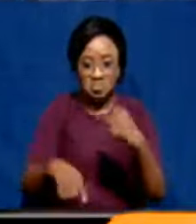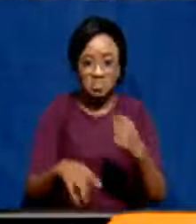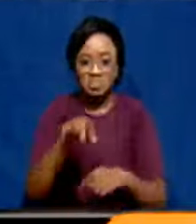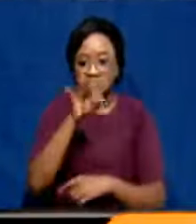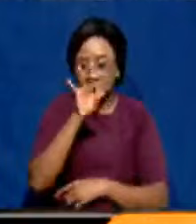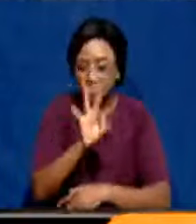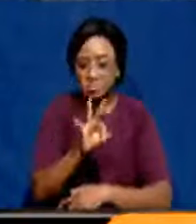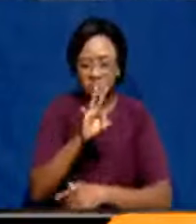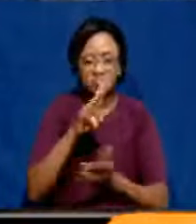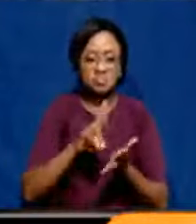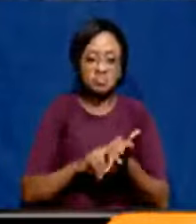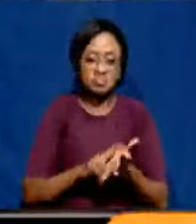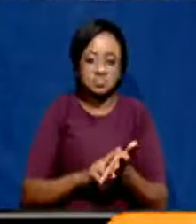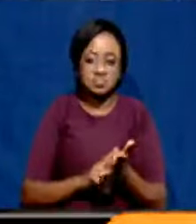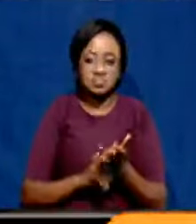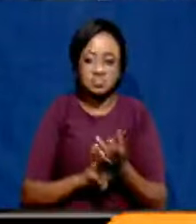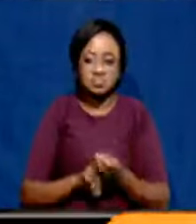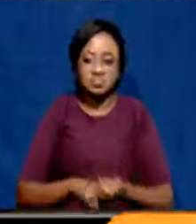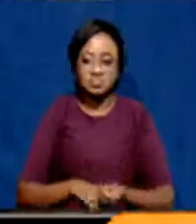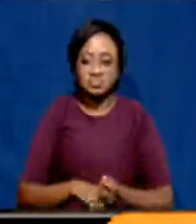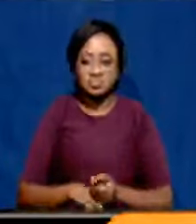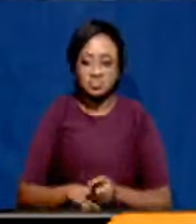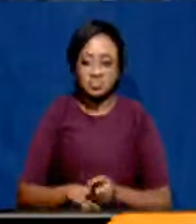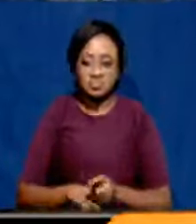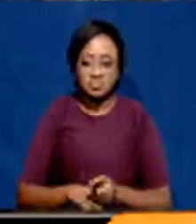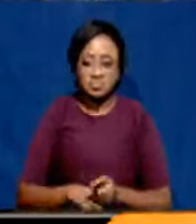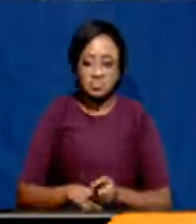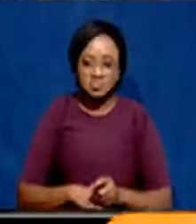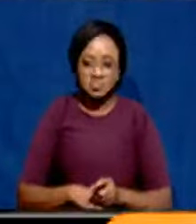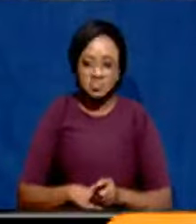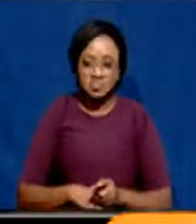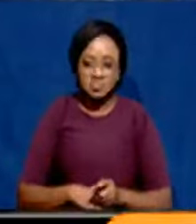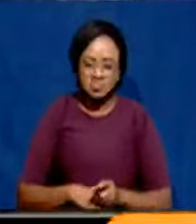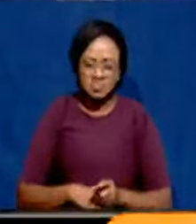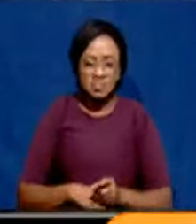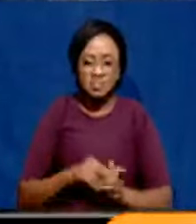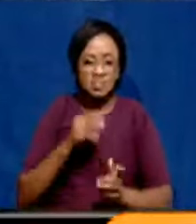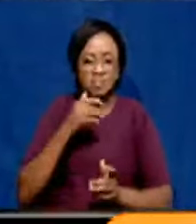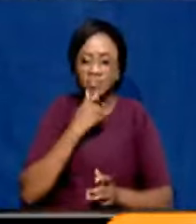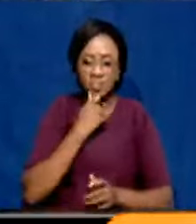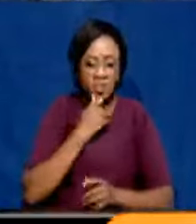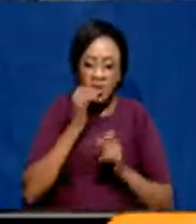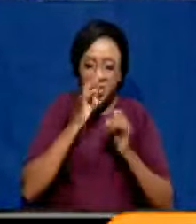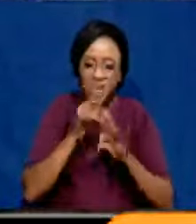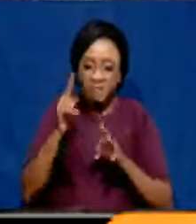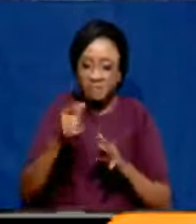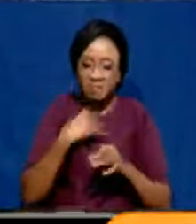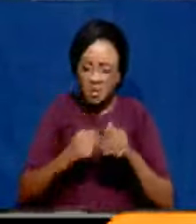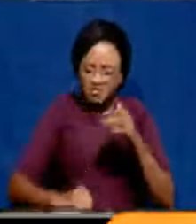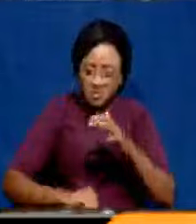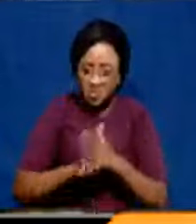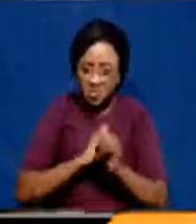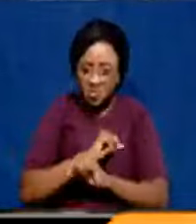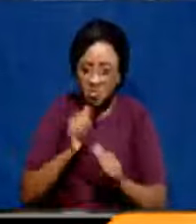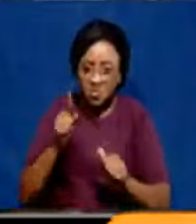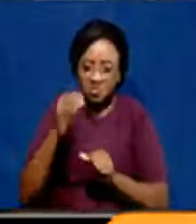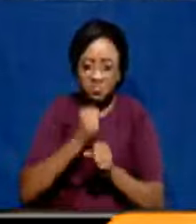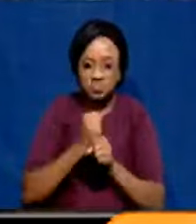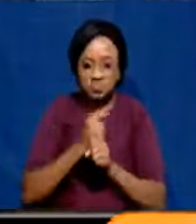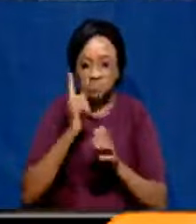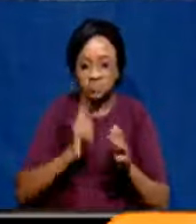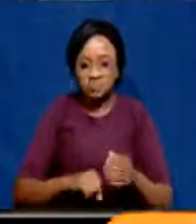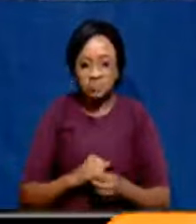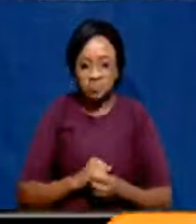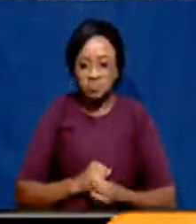three records, two course records, one world record. You wonder what more he could do if he just had the support. And if you look at his